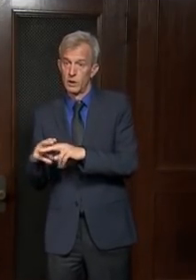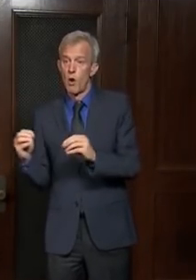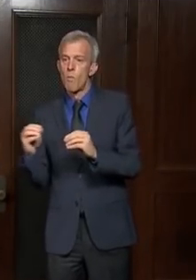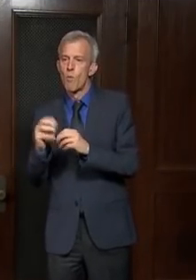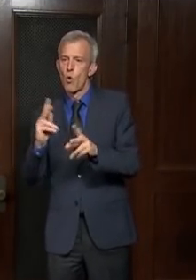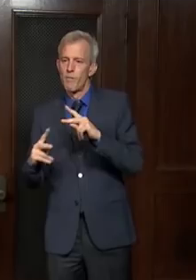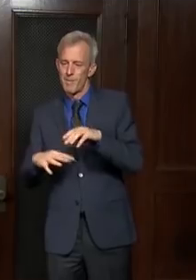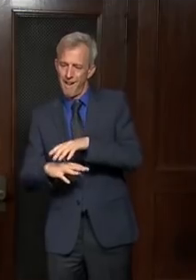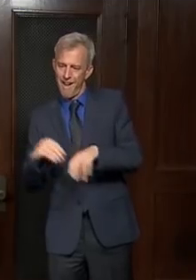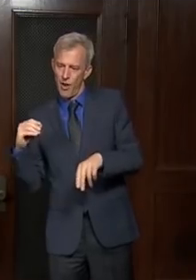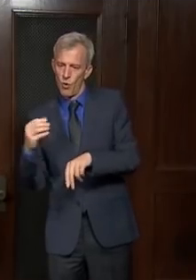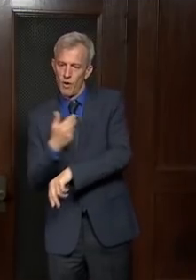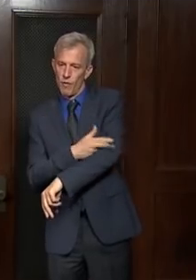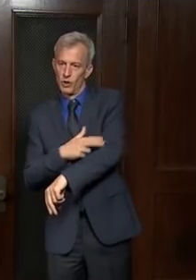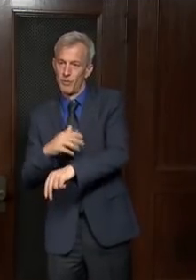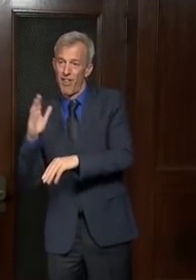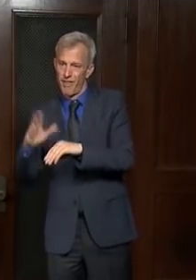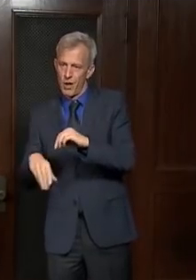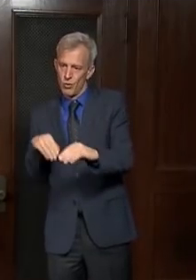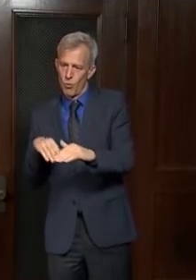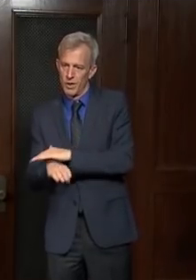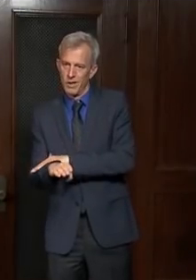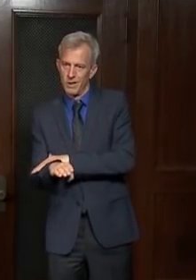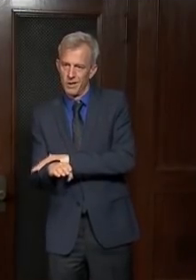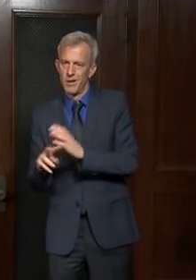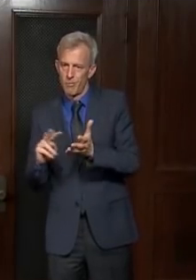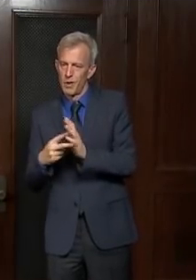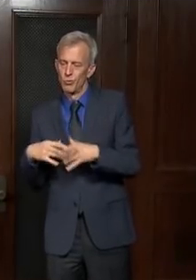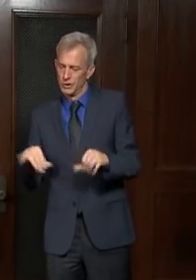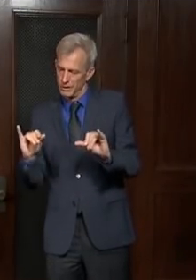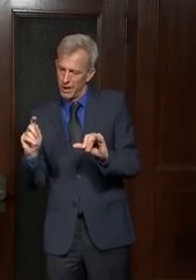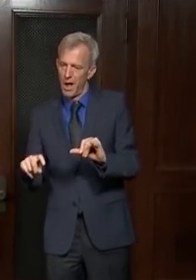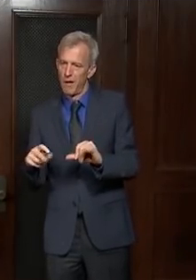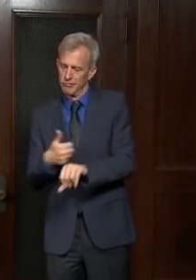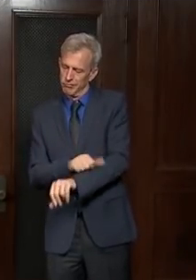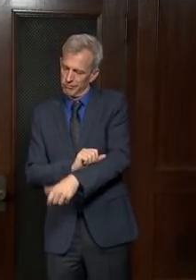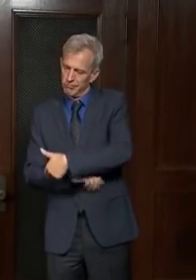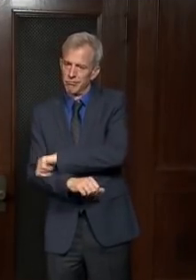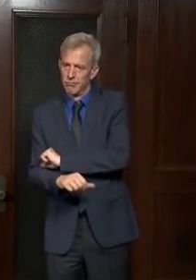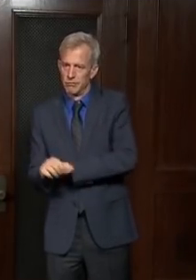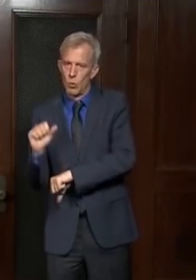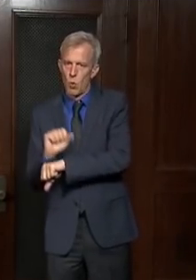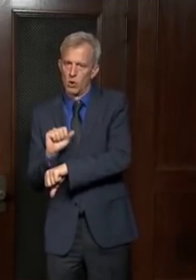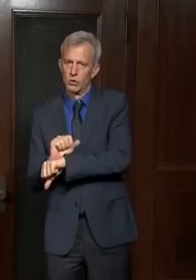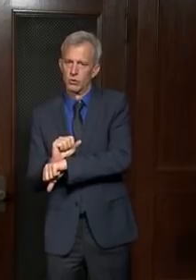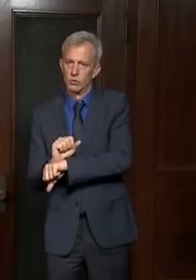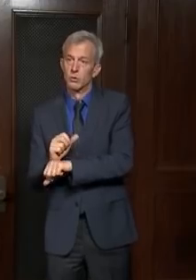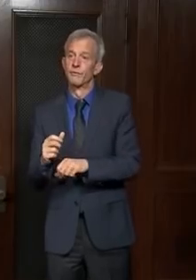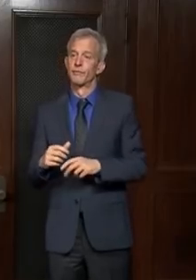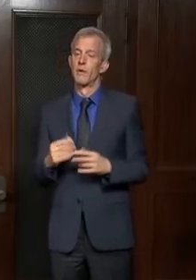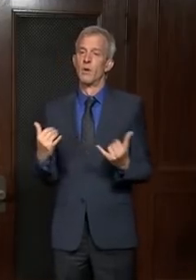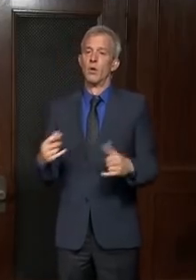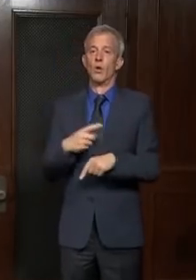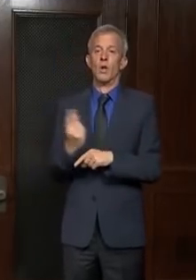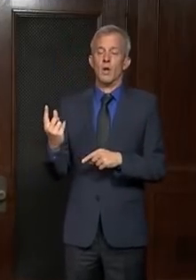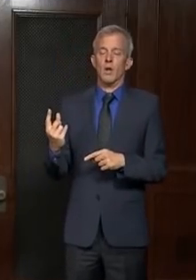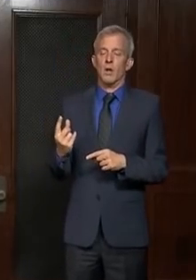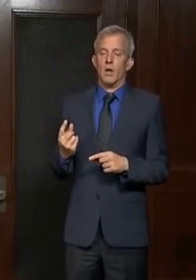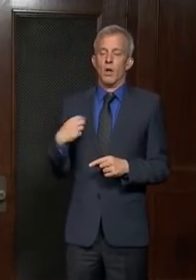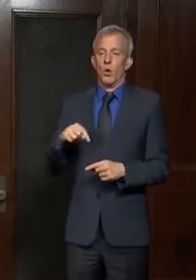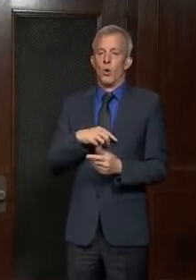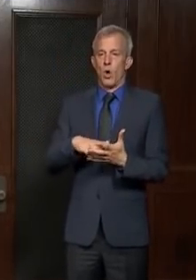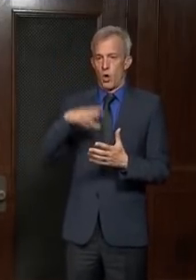out of hospitals than going into them, we still have our work cut out. And today, most tragically, we learned